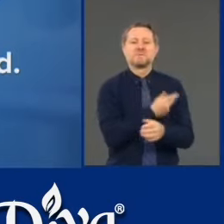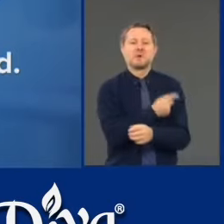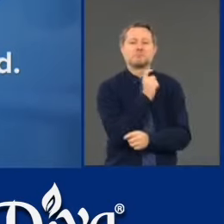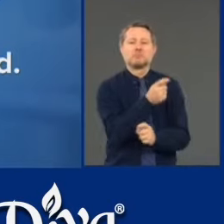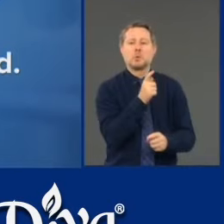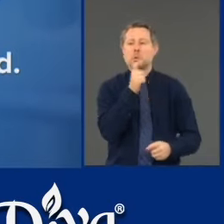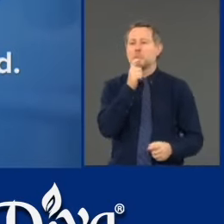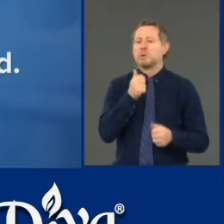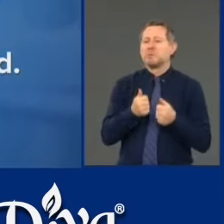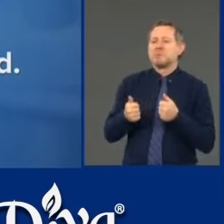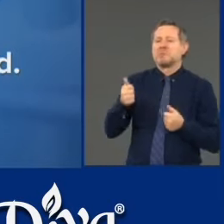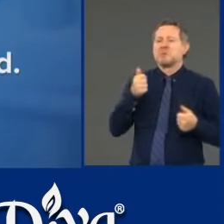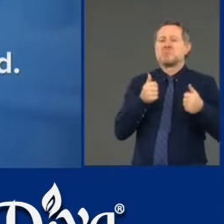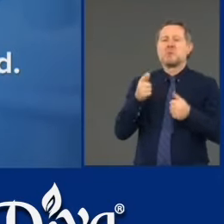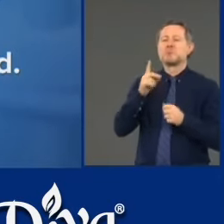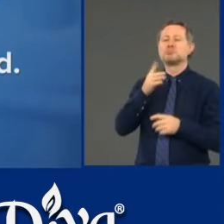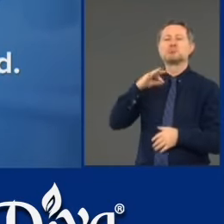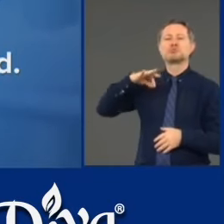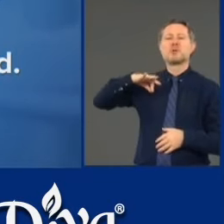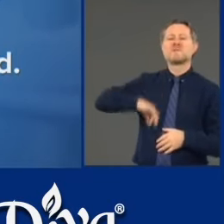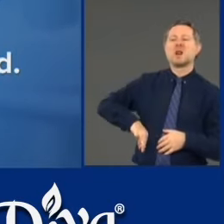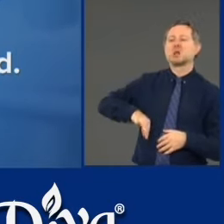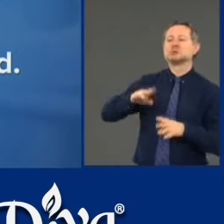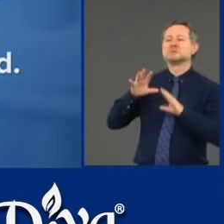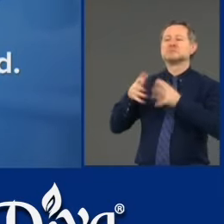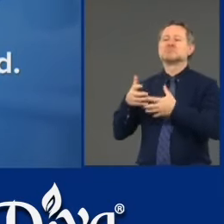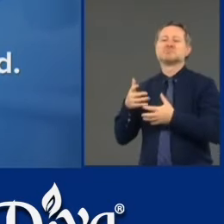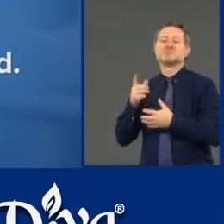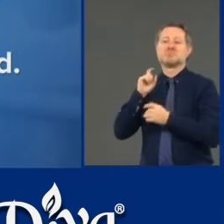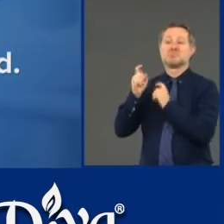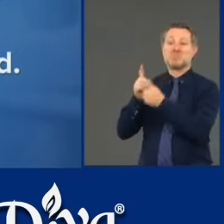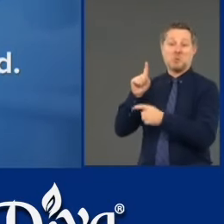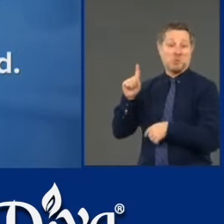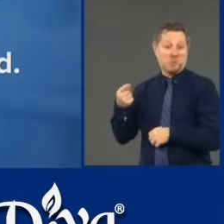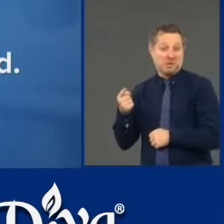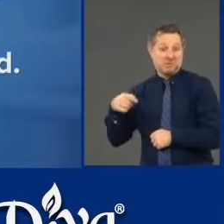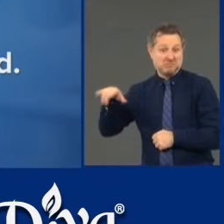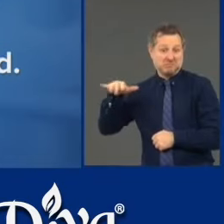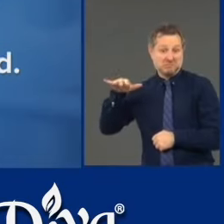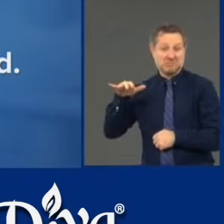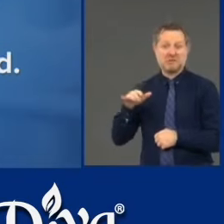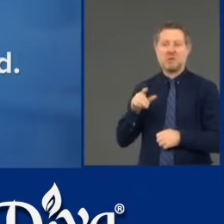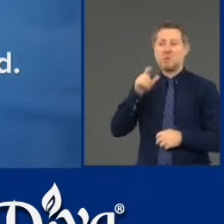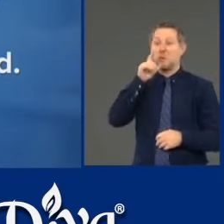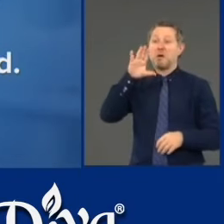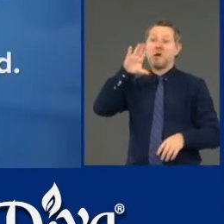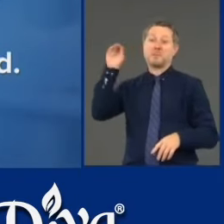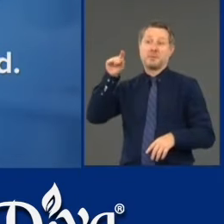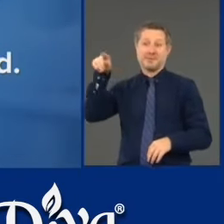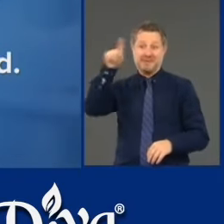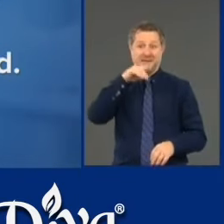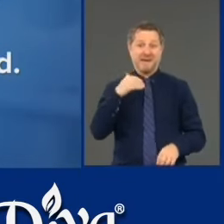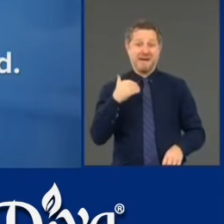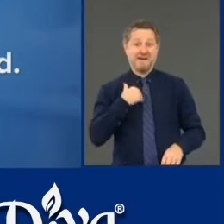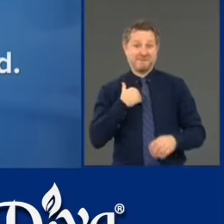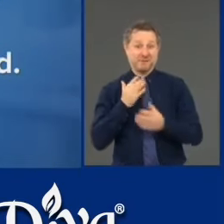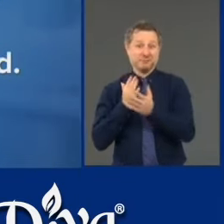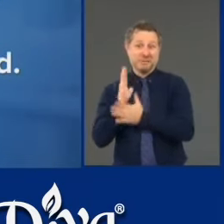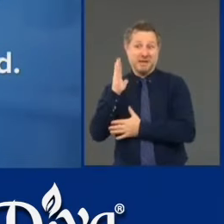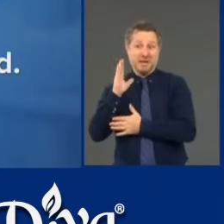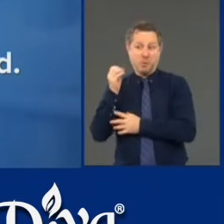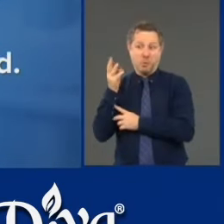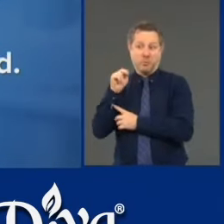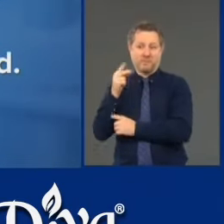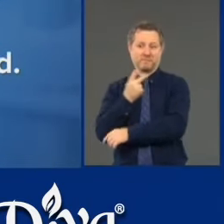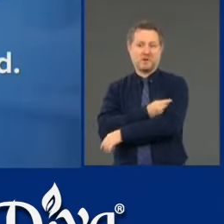one company owns the rights and they can't produce enough for everyone. This is